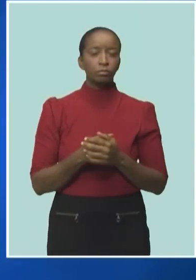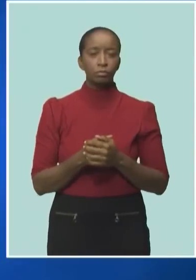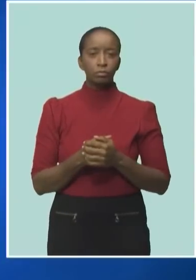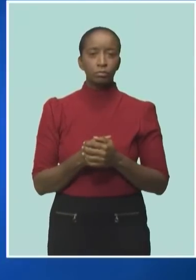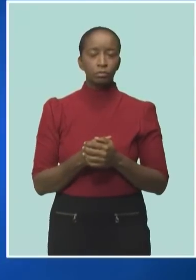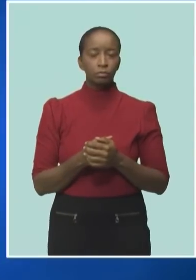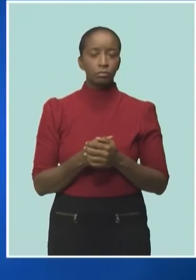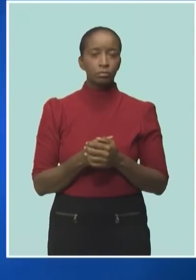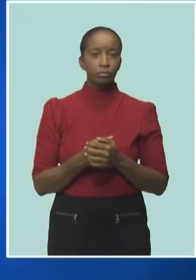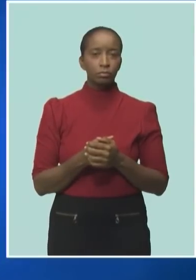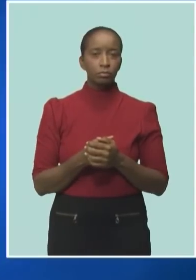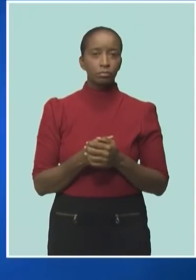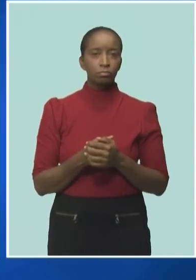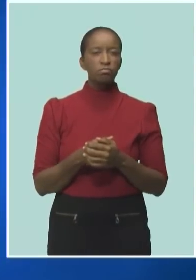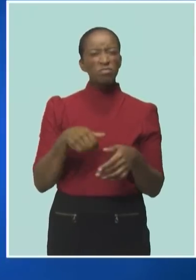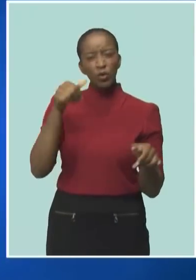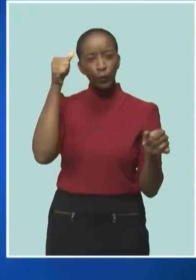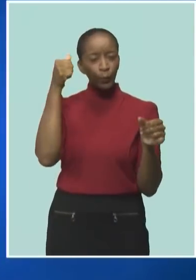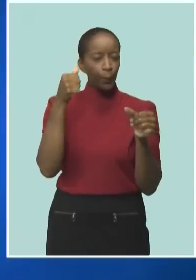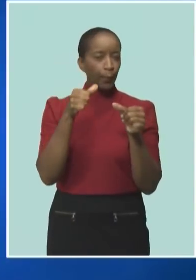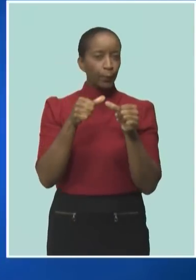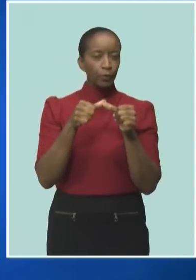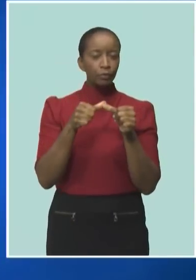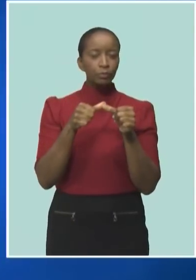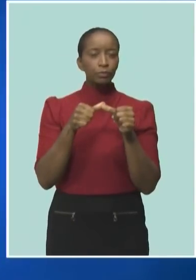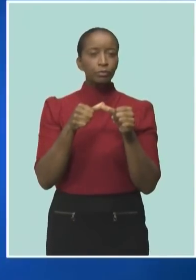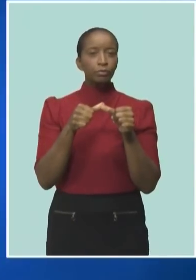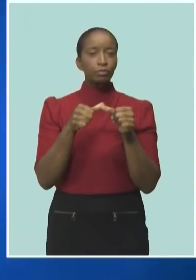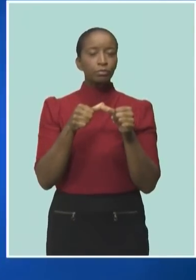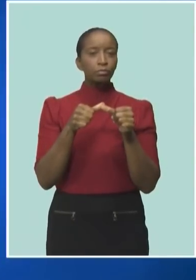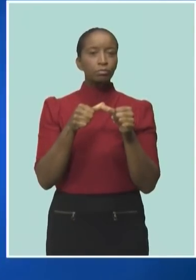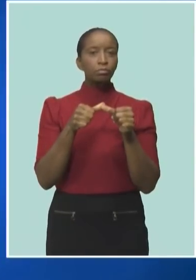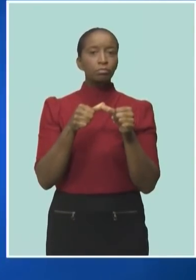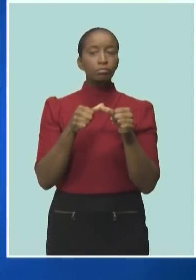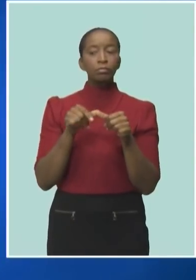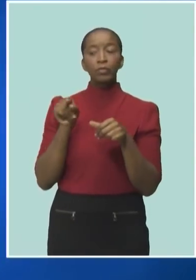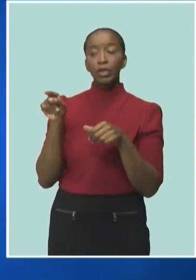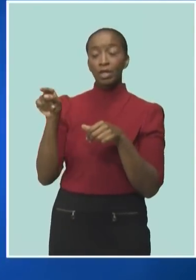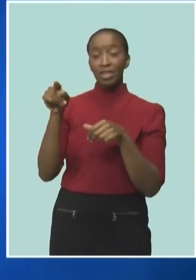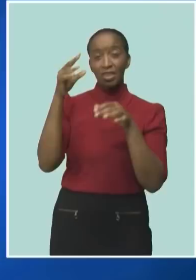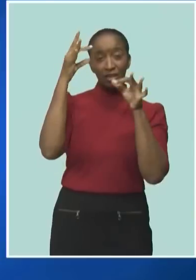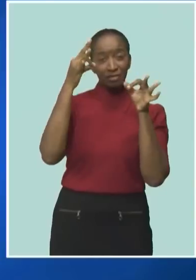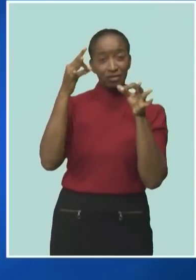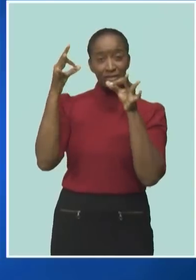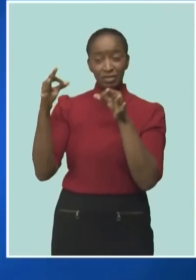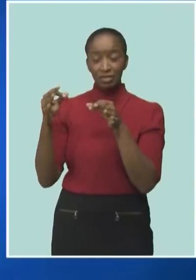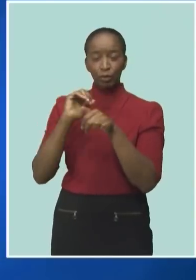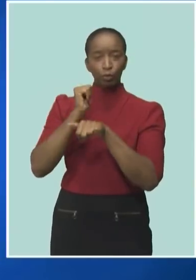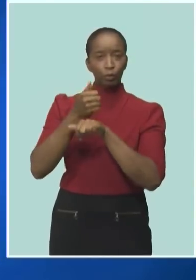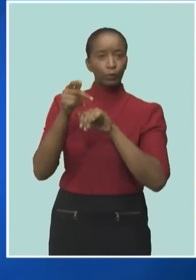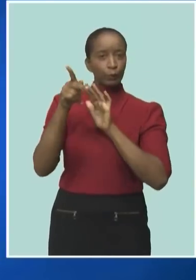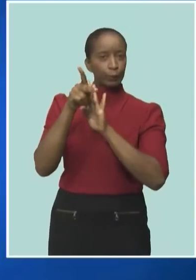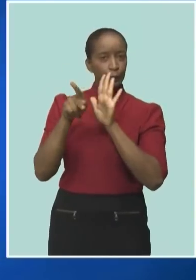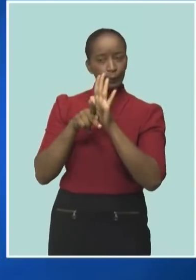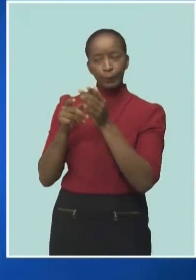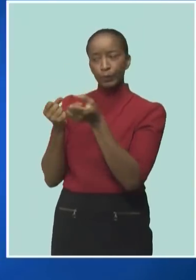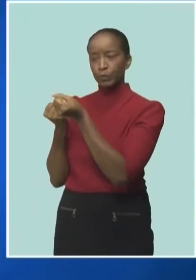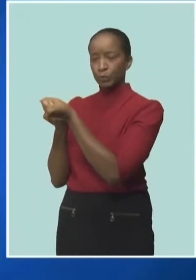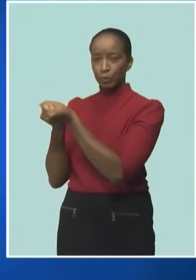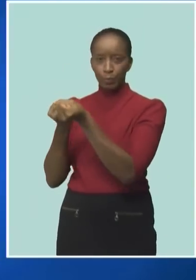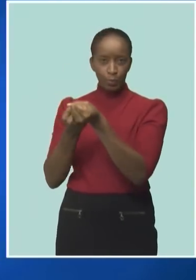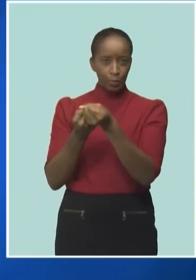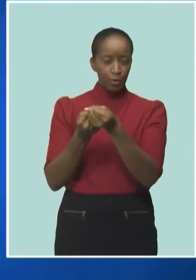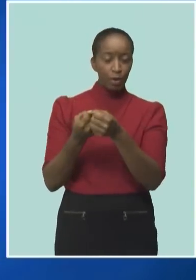building. Remember, we're working for the people behind the policies and the processes. We must humble ourselves at